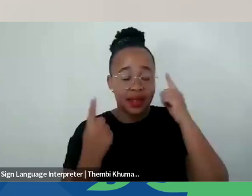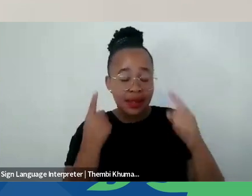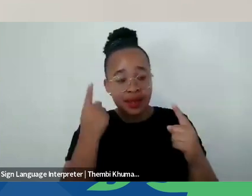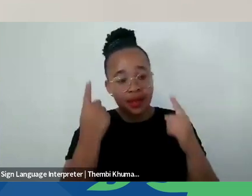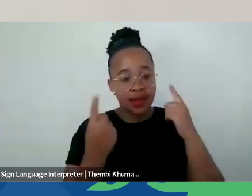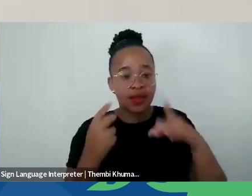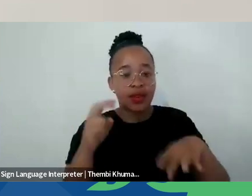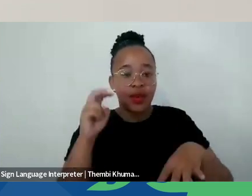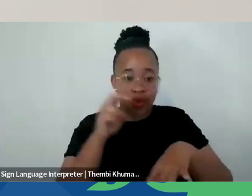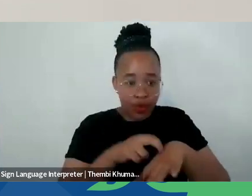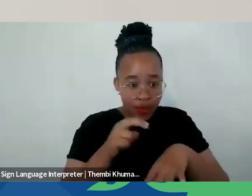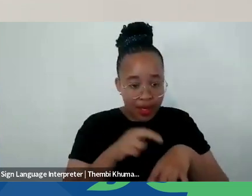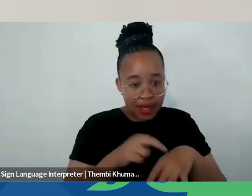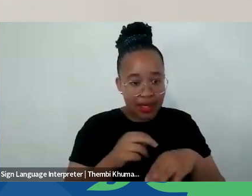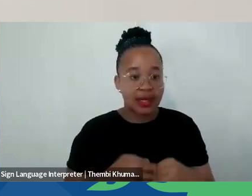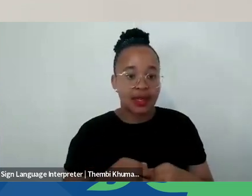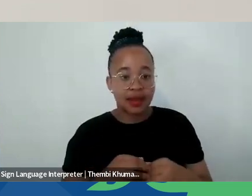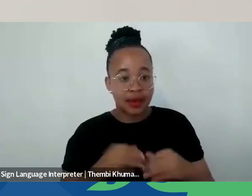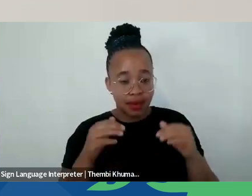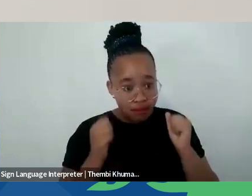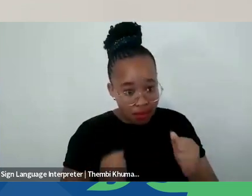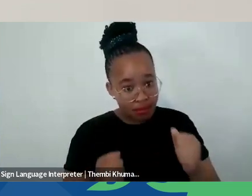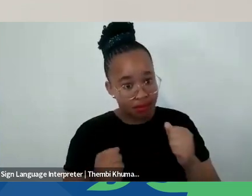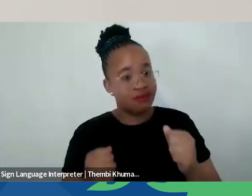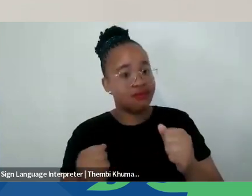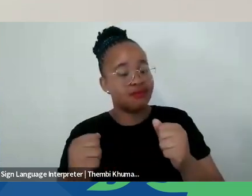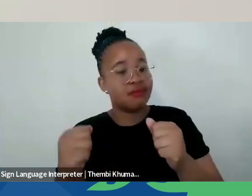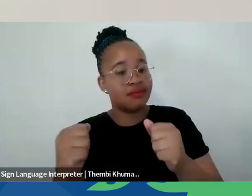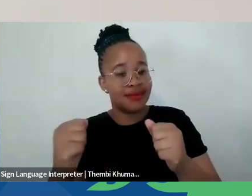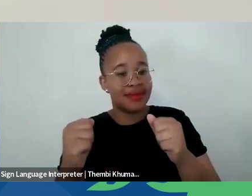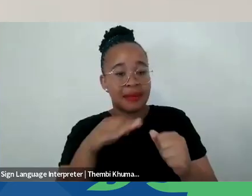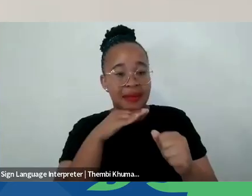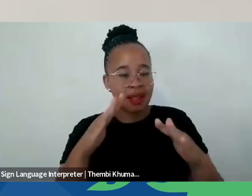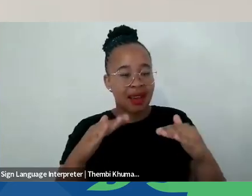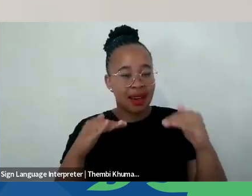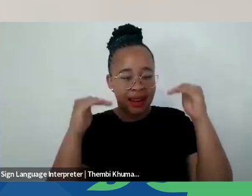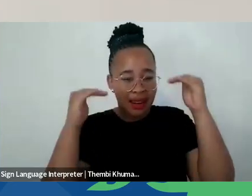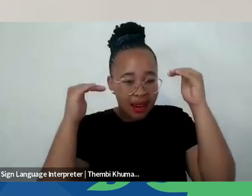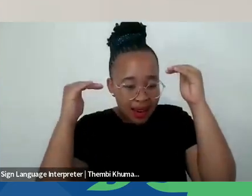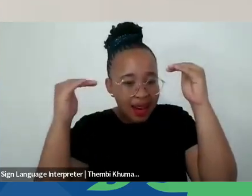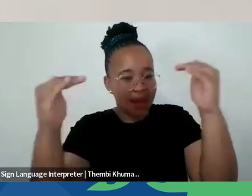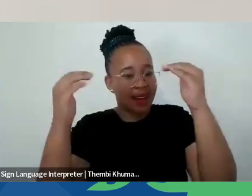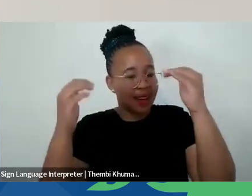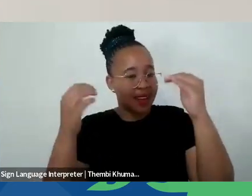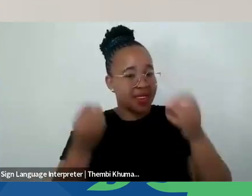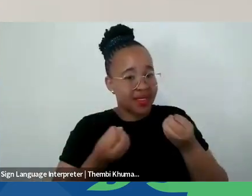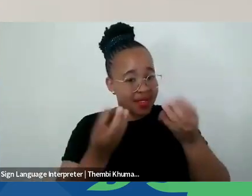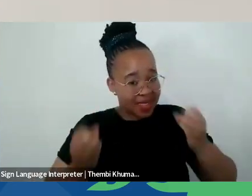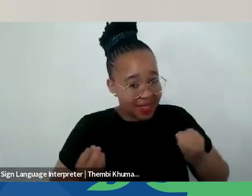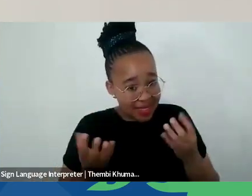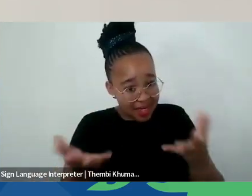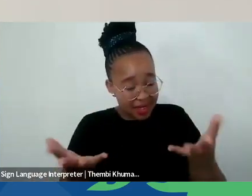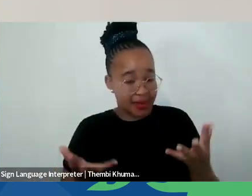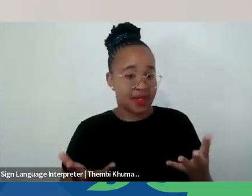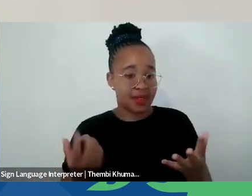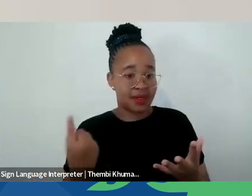sustain quite a high level of complementary services to biomedical